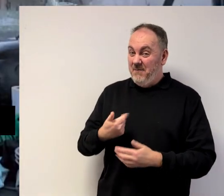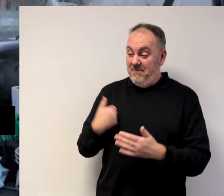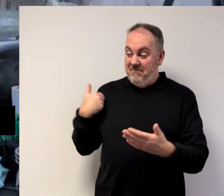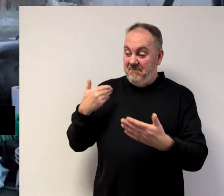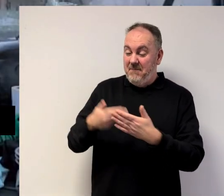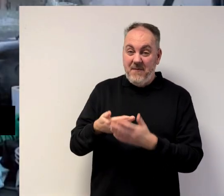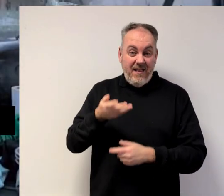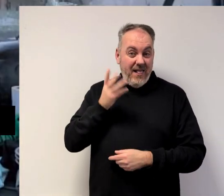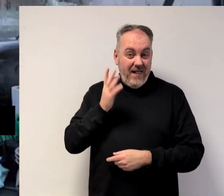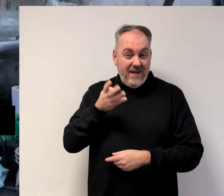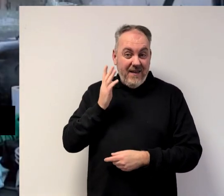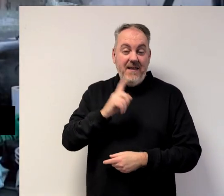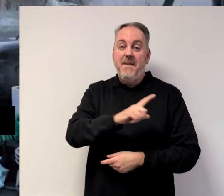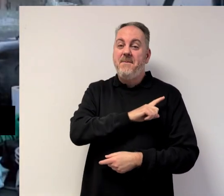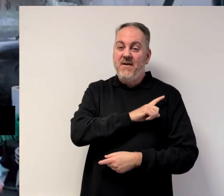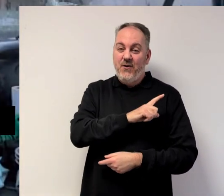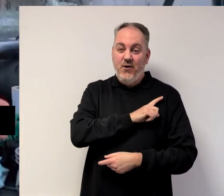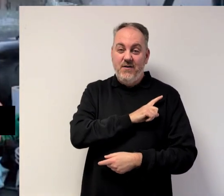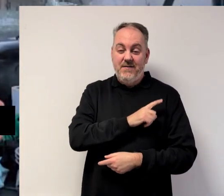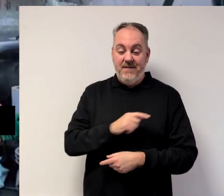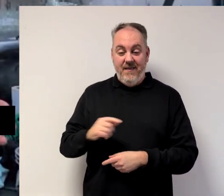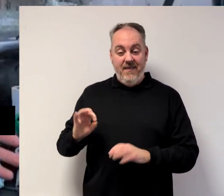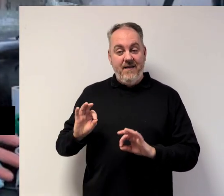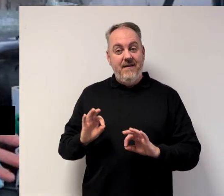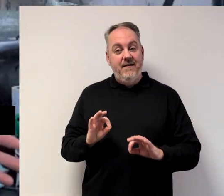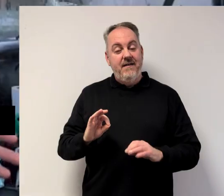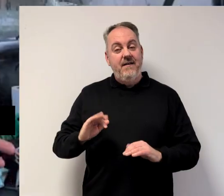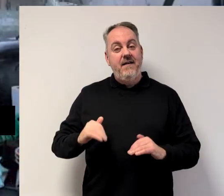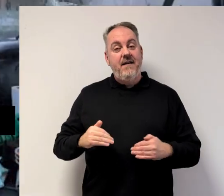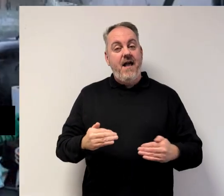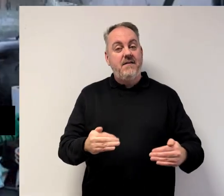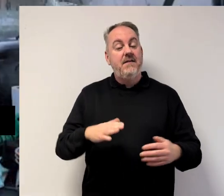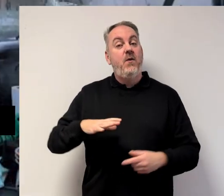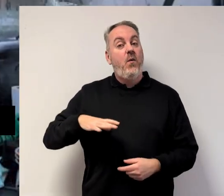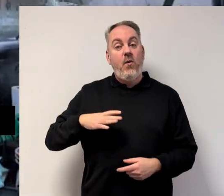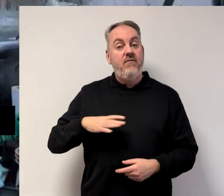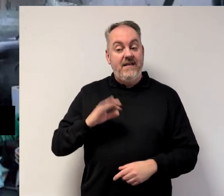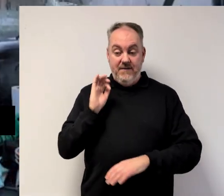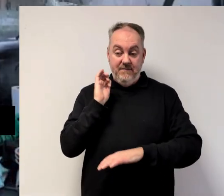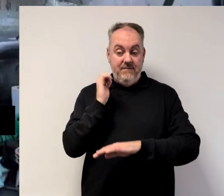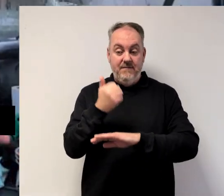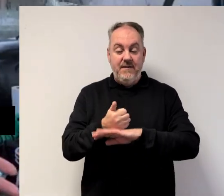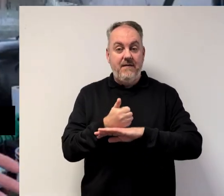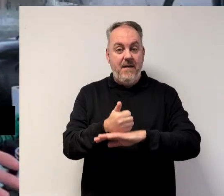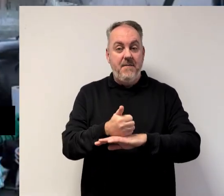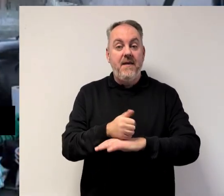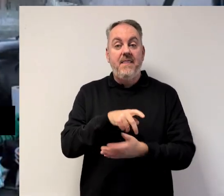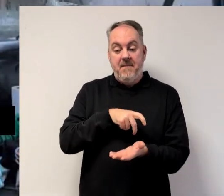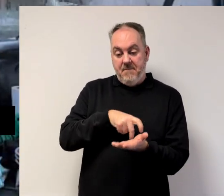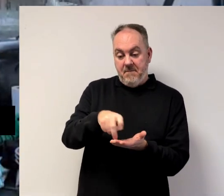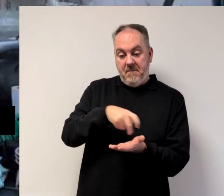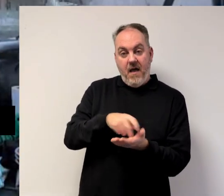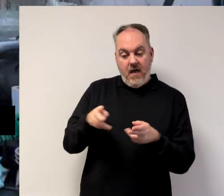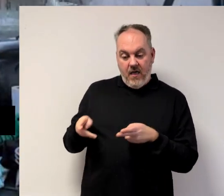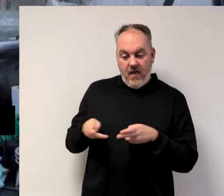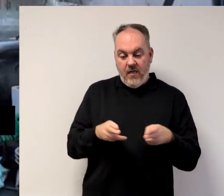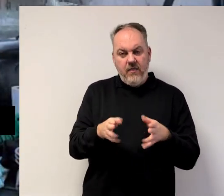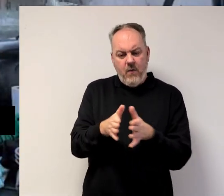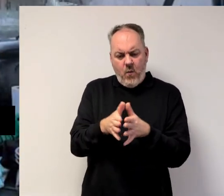was already set up. The paths are wide enough. It's been made accessible.